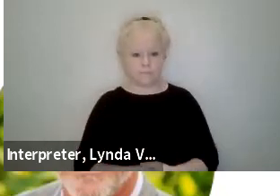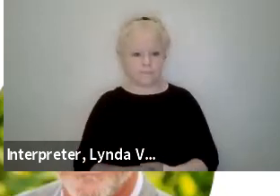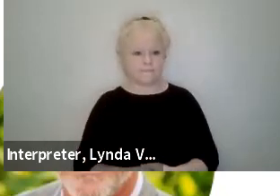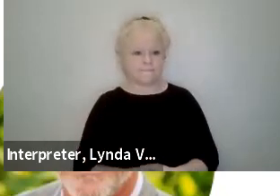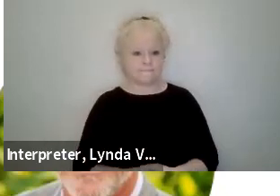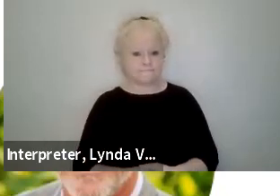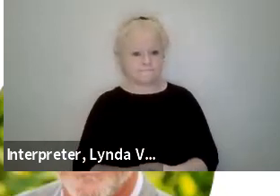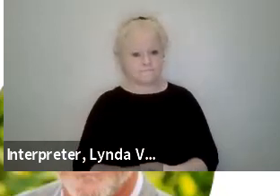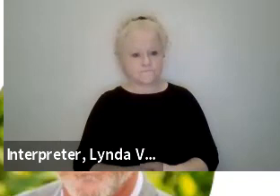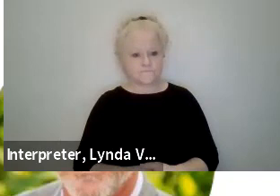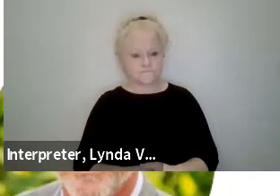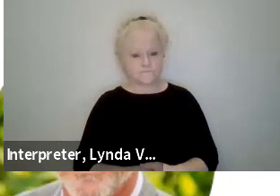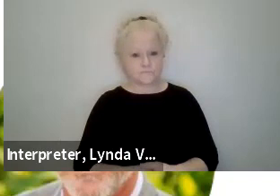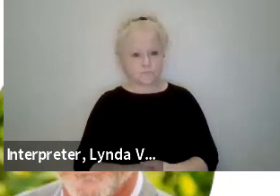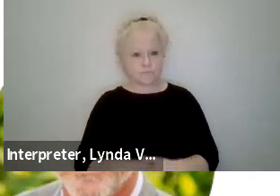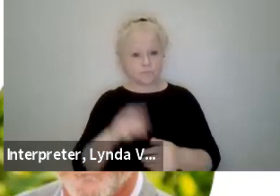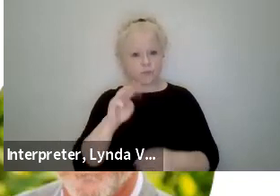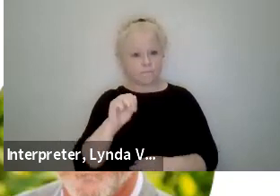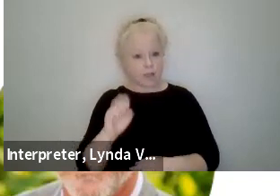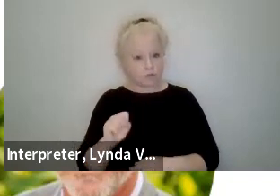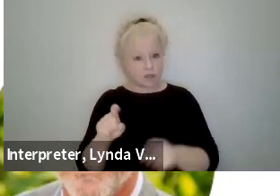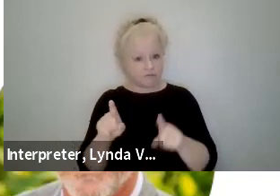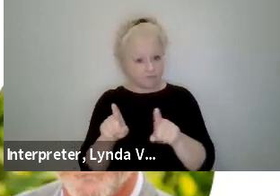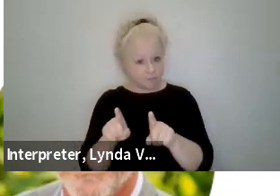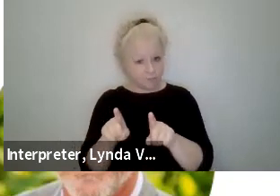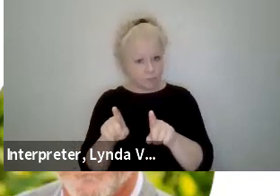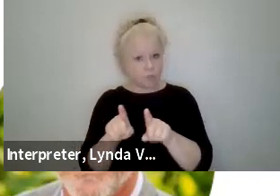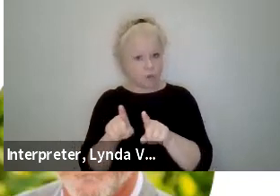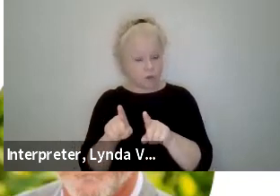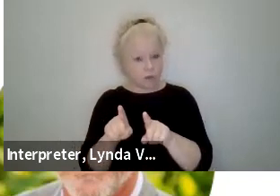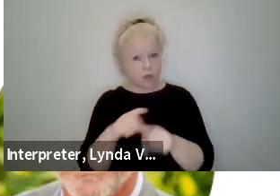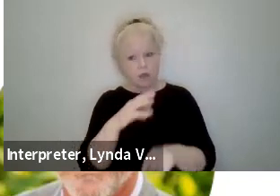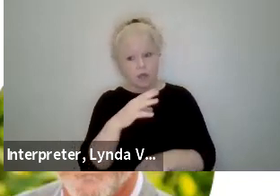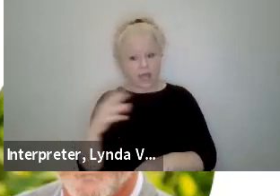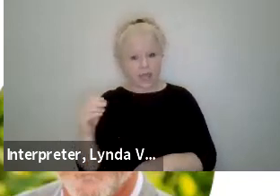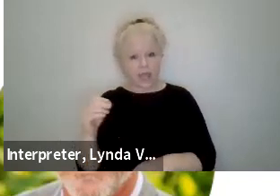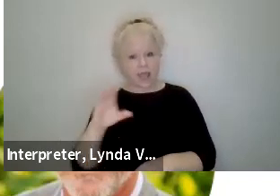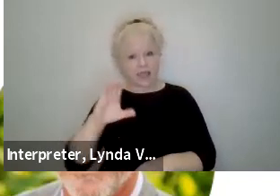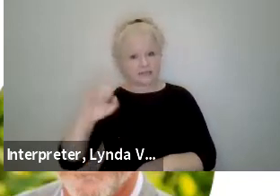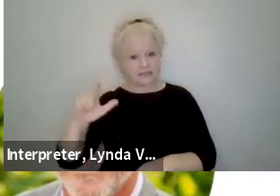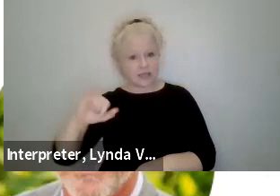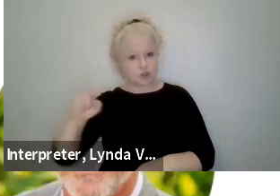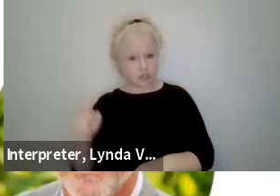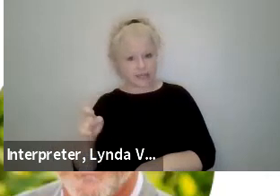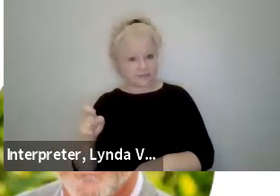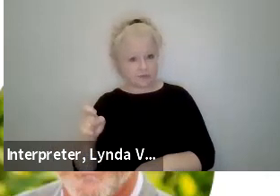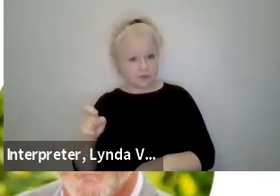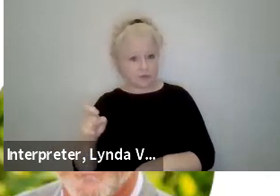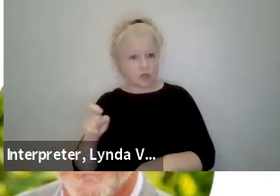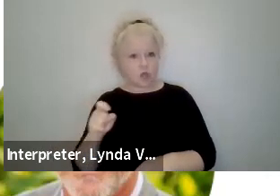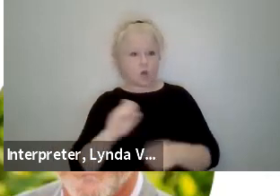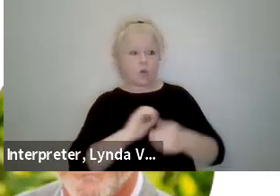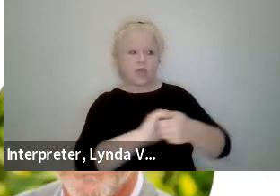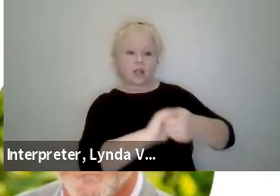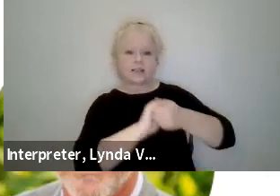minute. Microsoft also, Microsoft and CIL Jacksonville, us, we collaborated